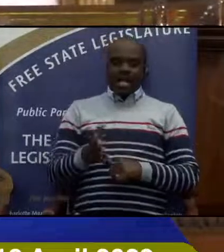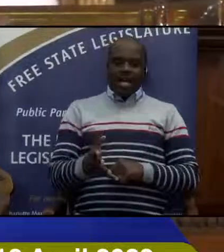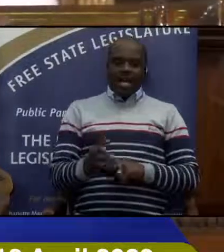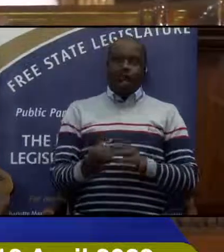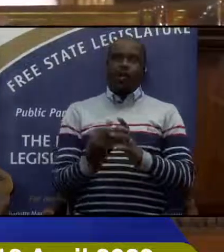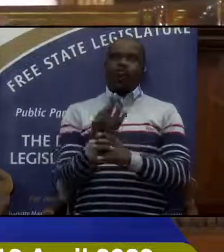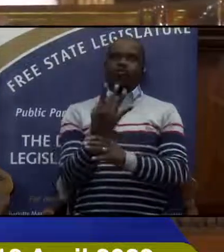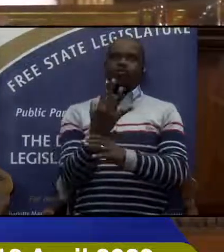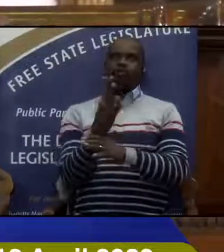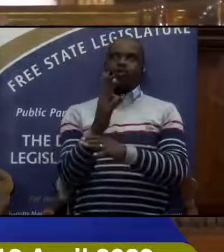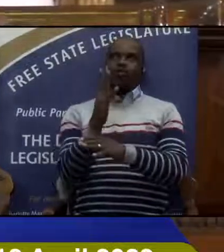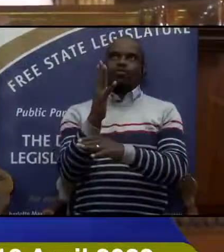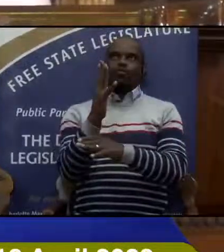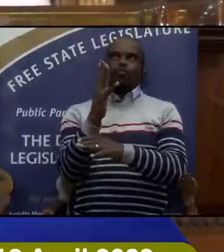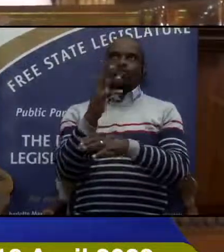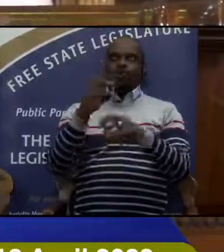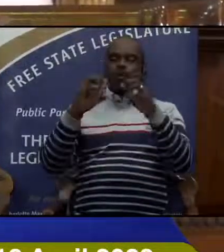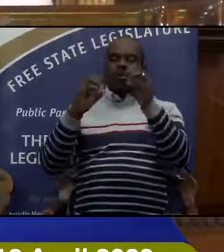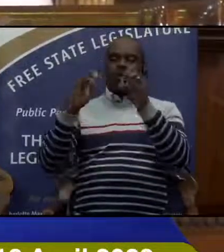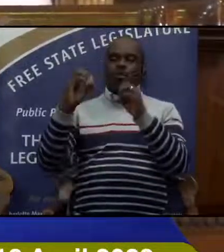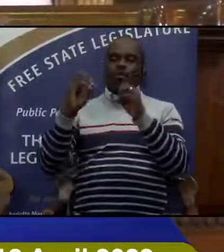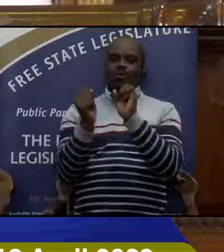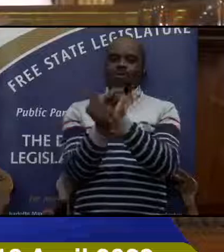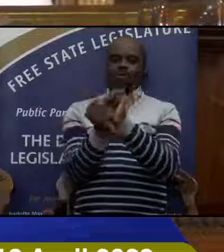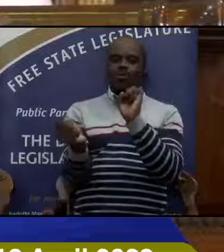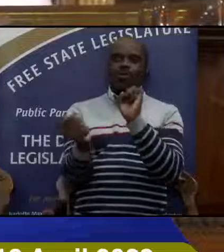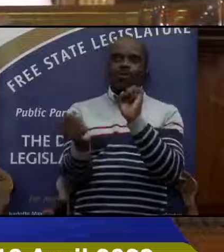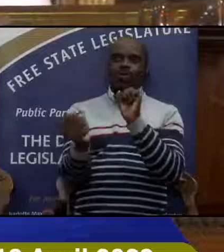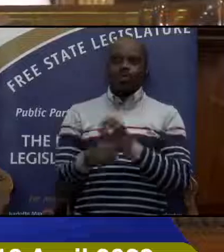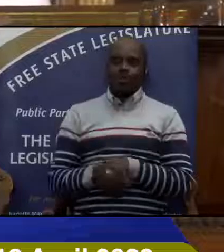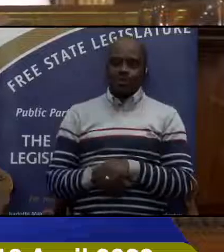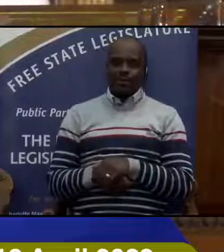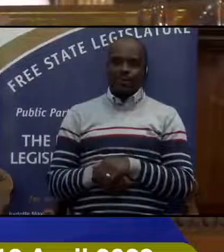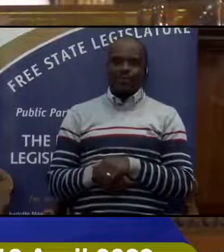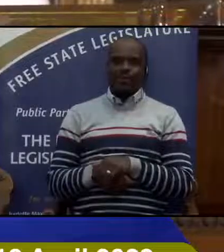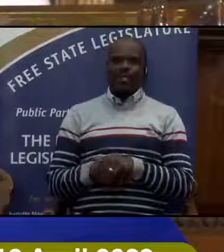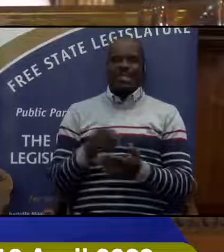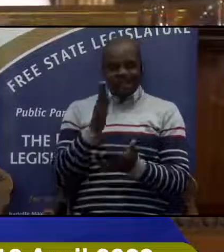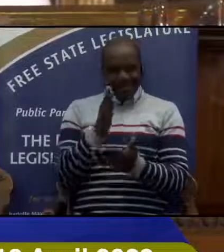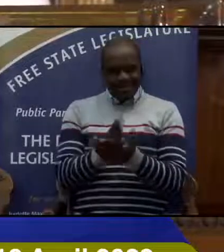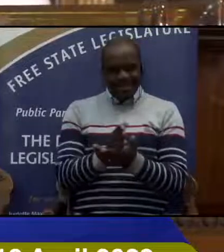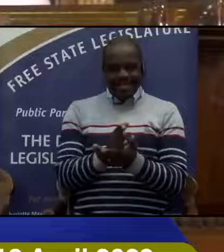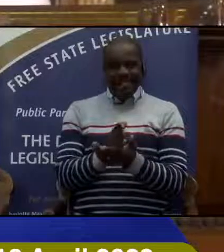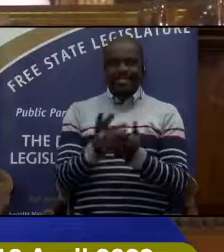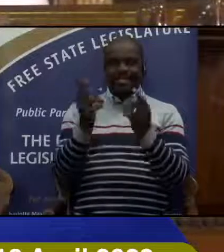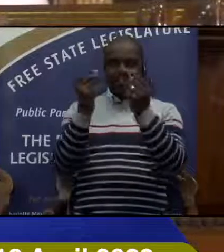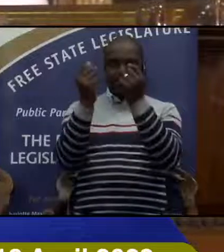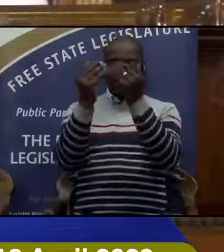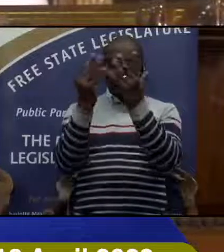freedom. And indeed, the budget vote that you have presented,